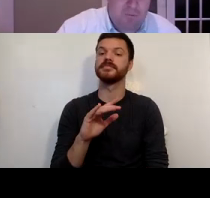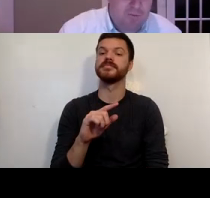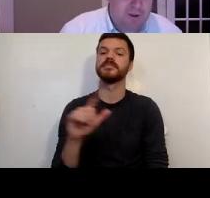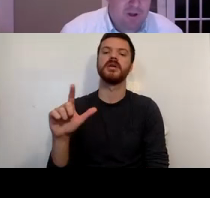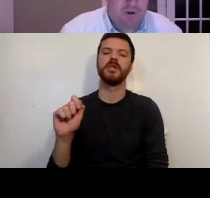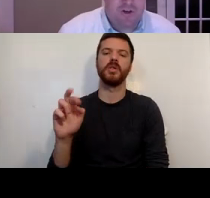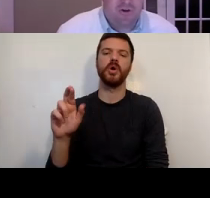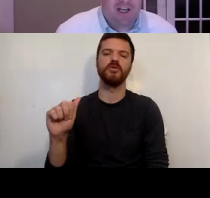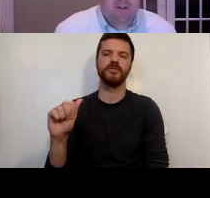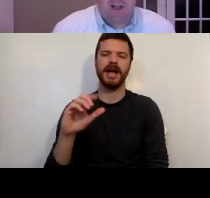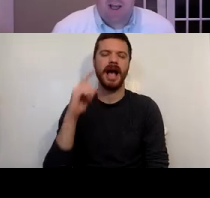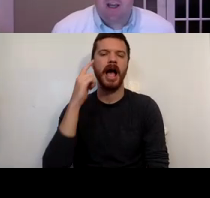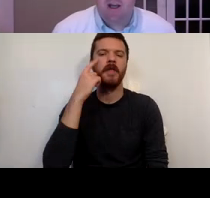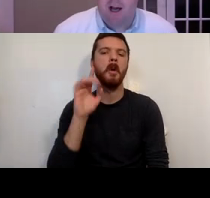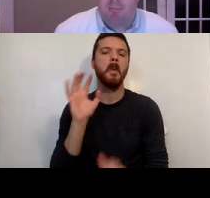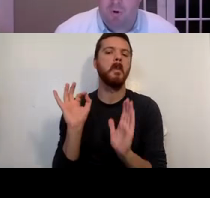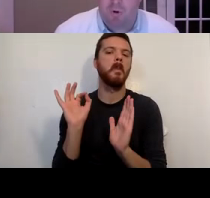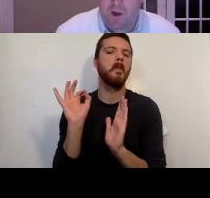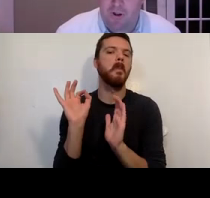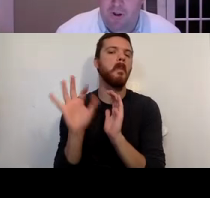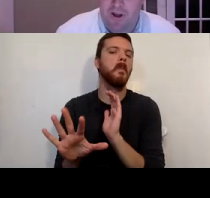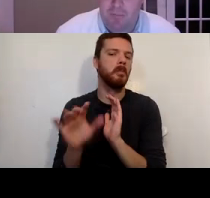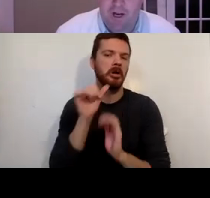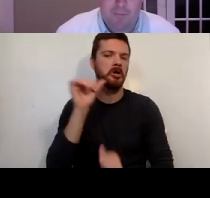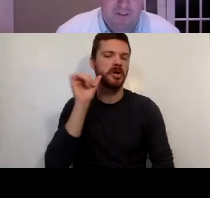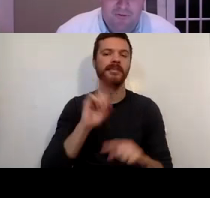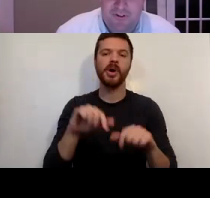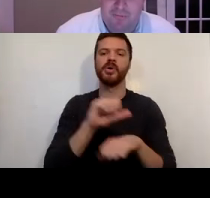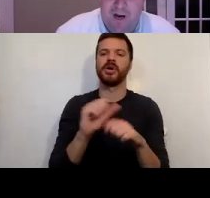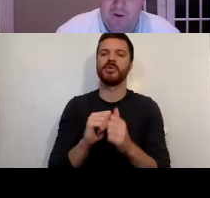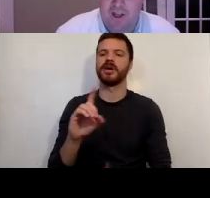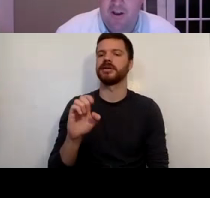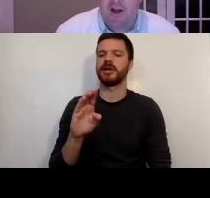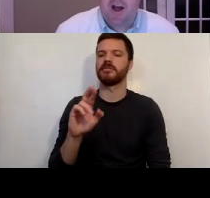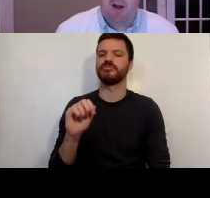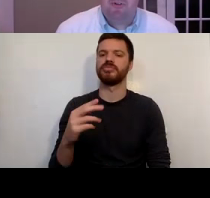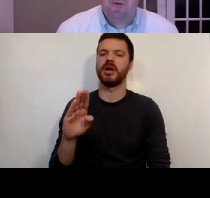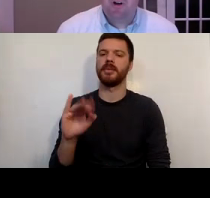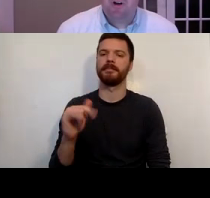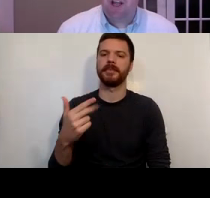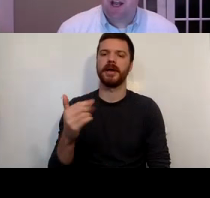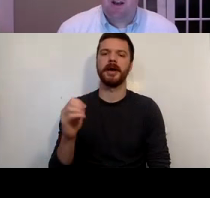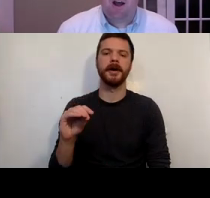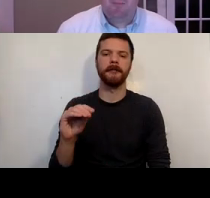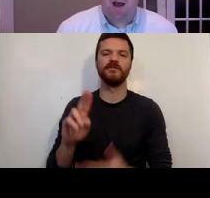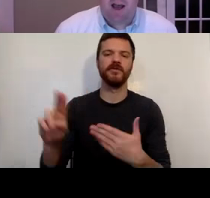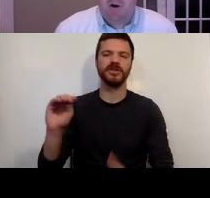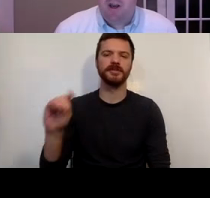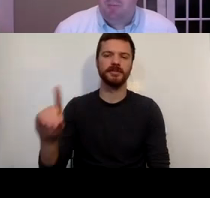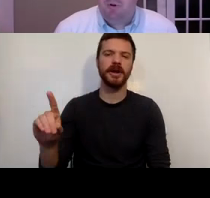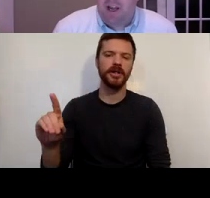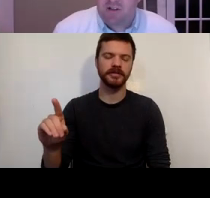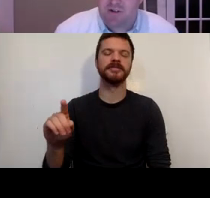think, maybe alluded to yesterday, but we're working with Deborah Bingham at the University of Maryland to understand how